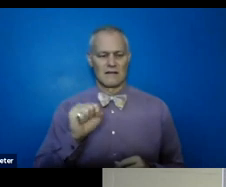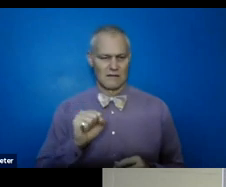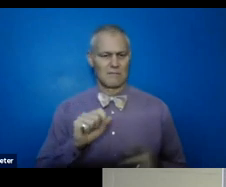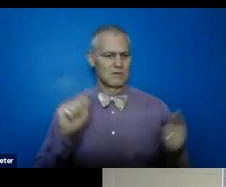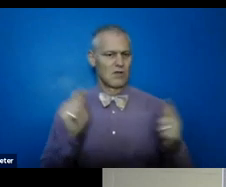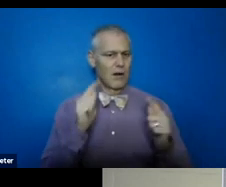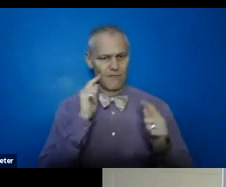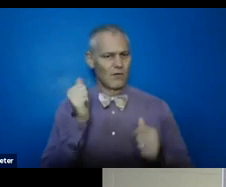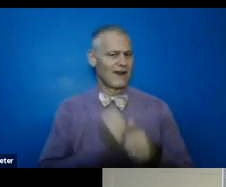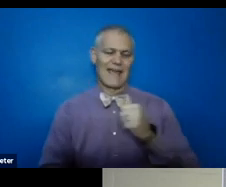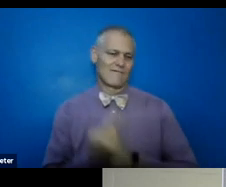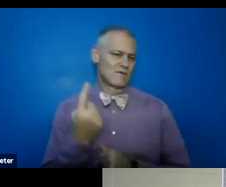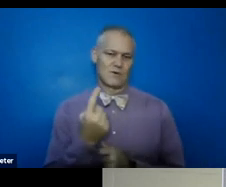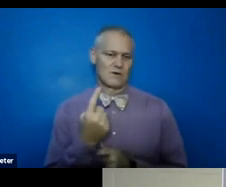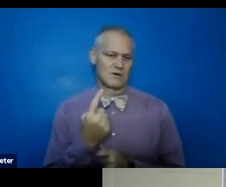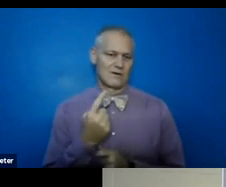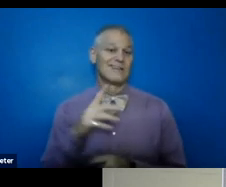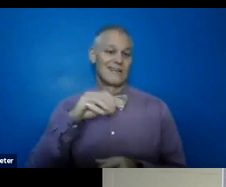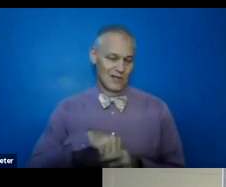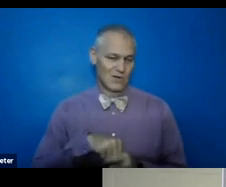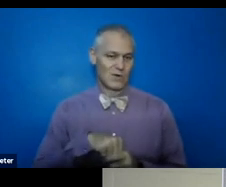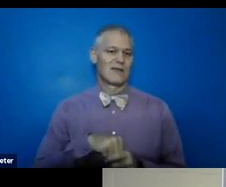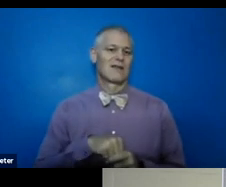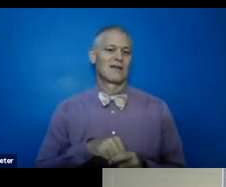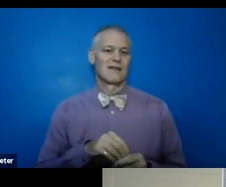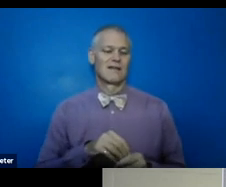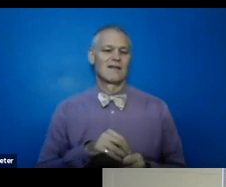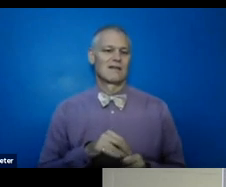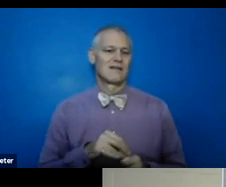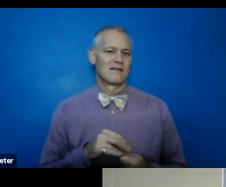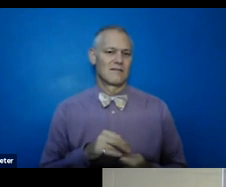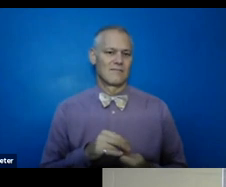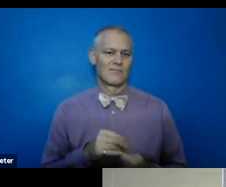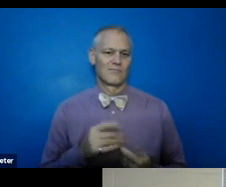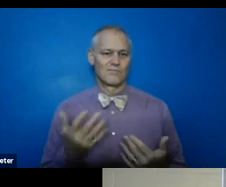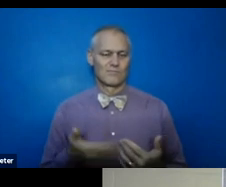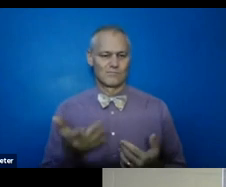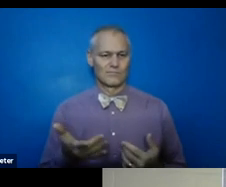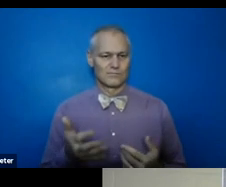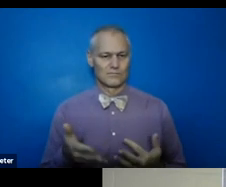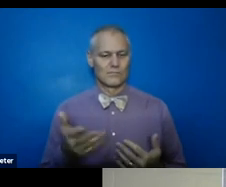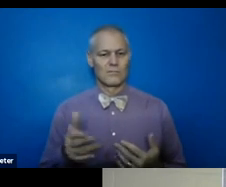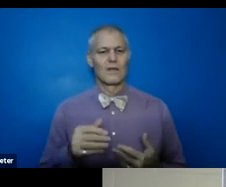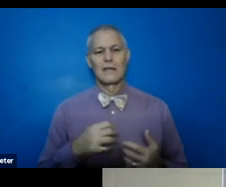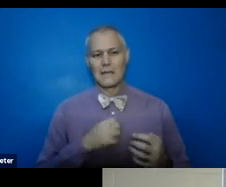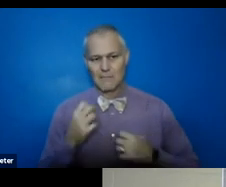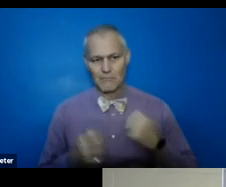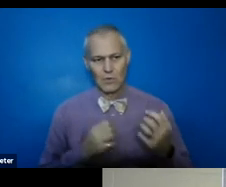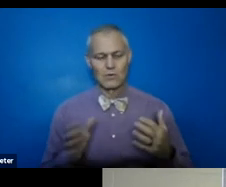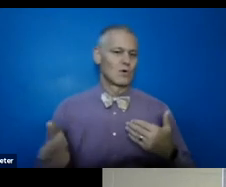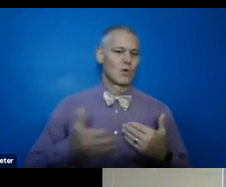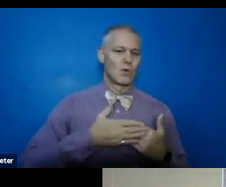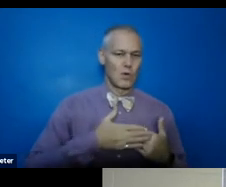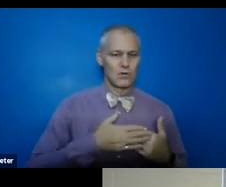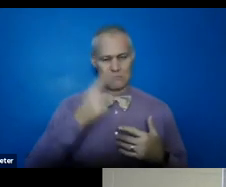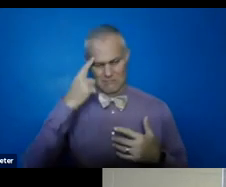for just about everybody, including in terms of the emotional closed offness and mental